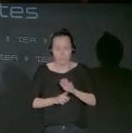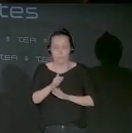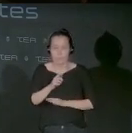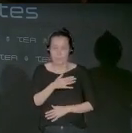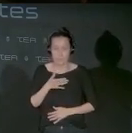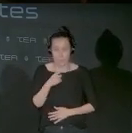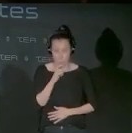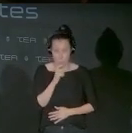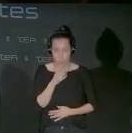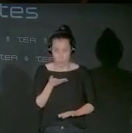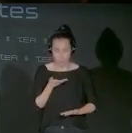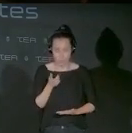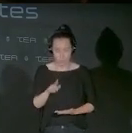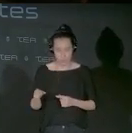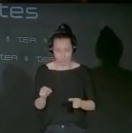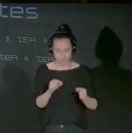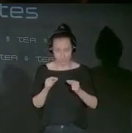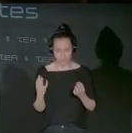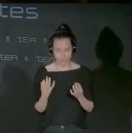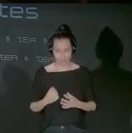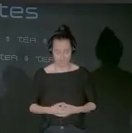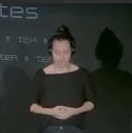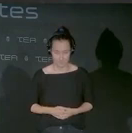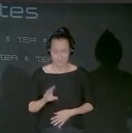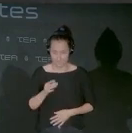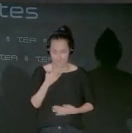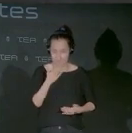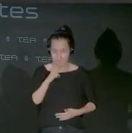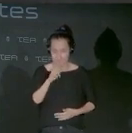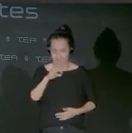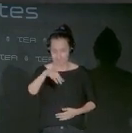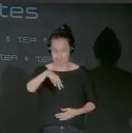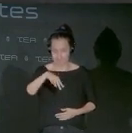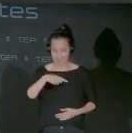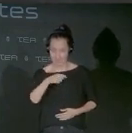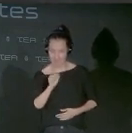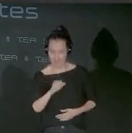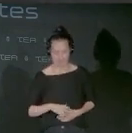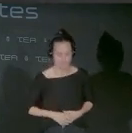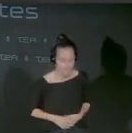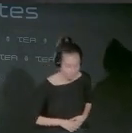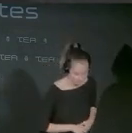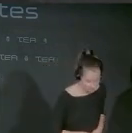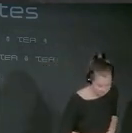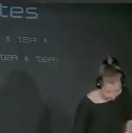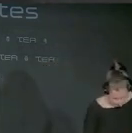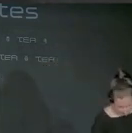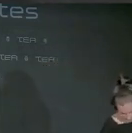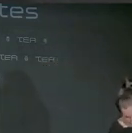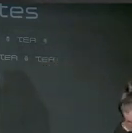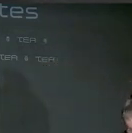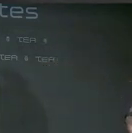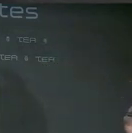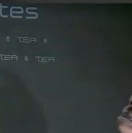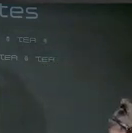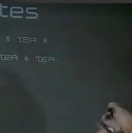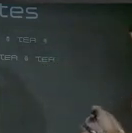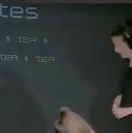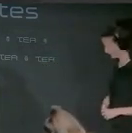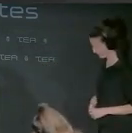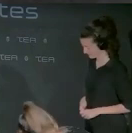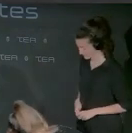thank you for that, Kinga. And I think on many of the points that you addressed there, and Henrik,